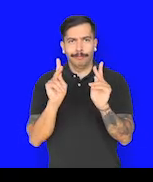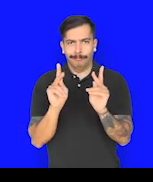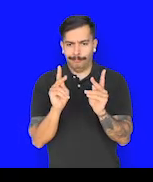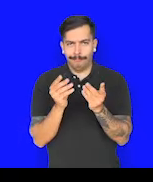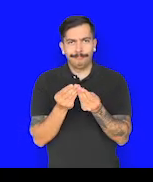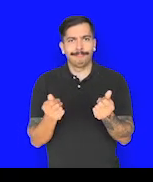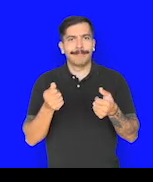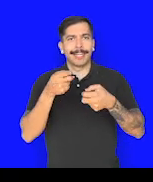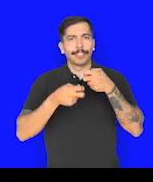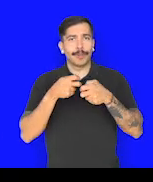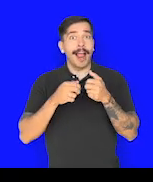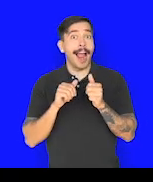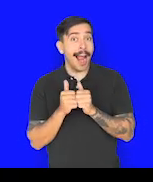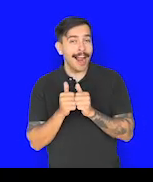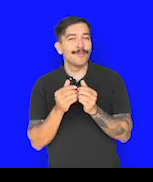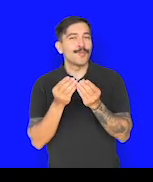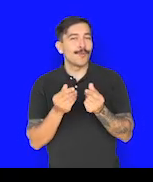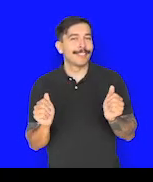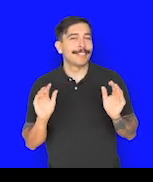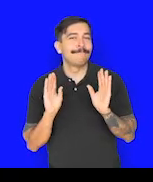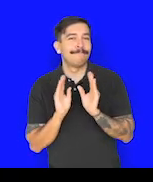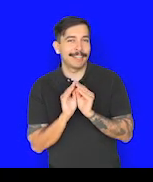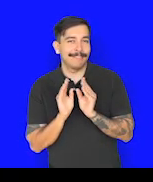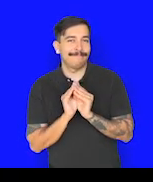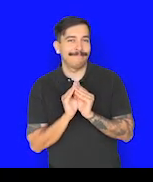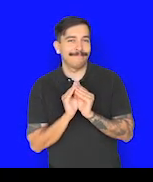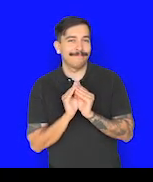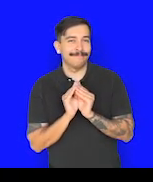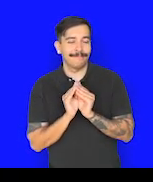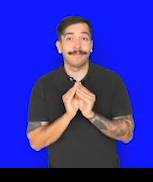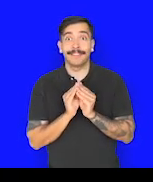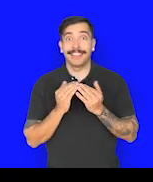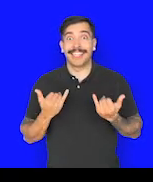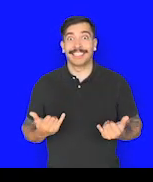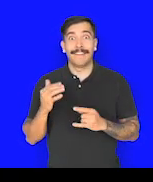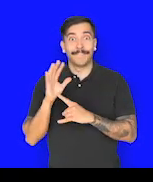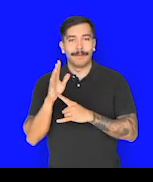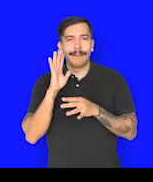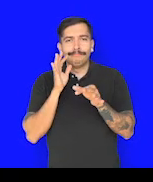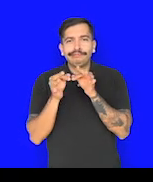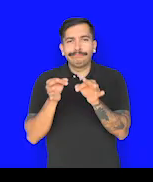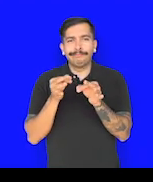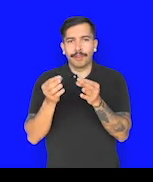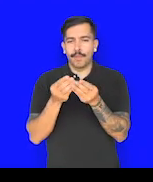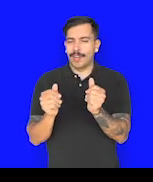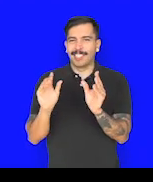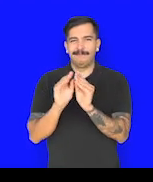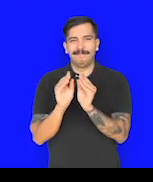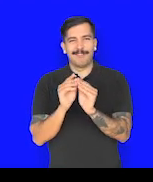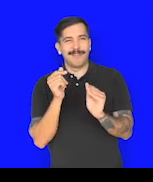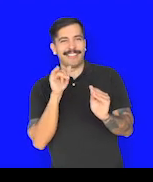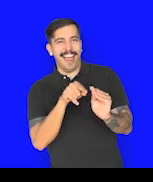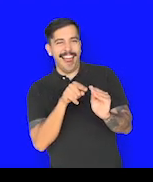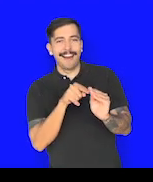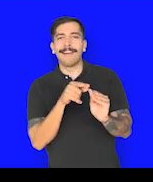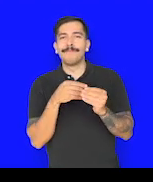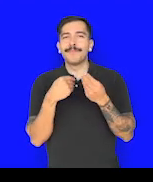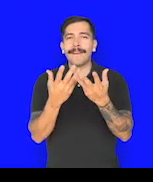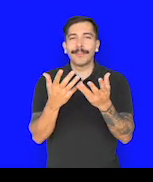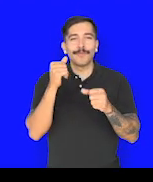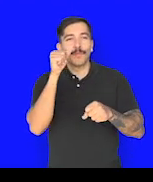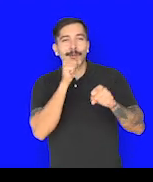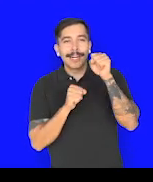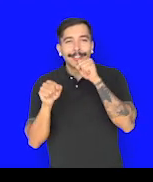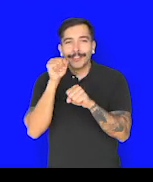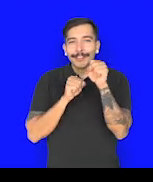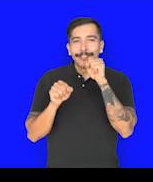to resolve issues through a resolution meeting. This video explains what a resolution meeting is and